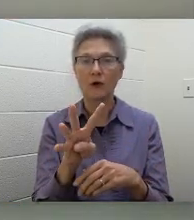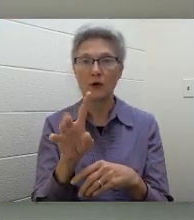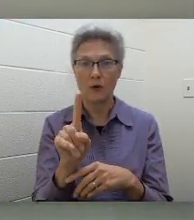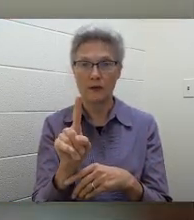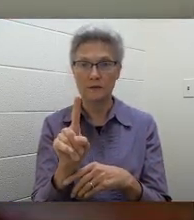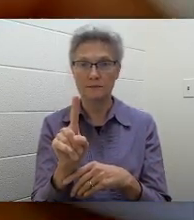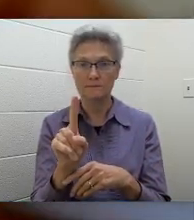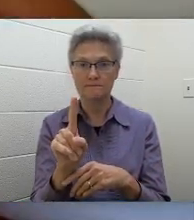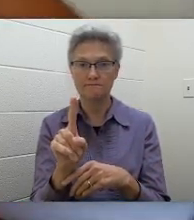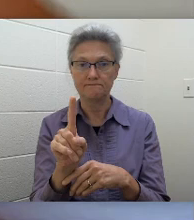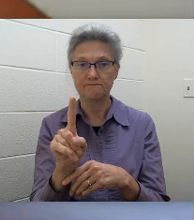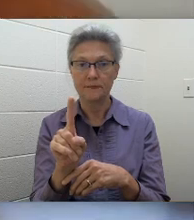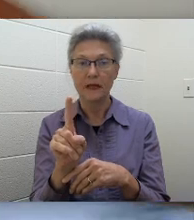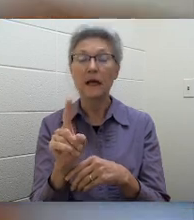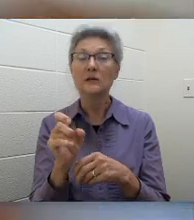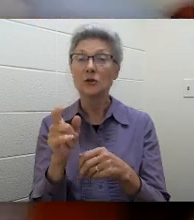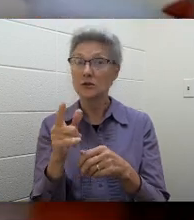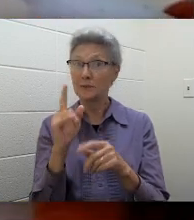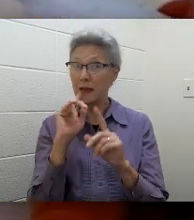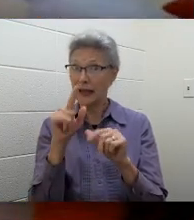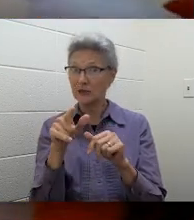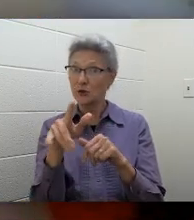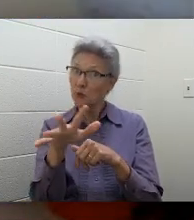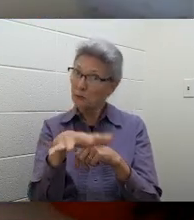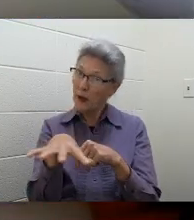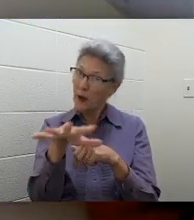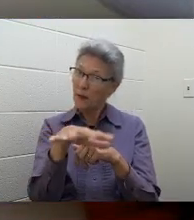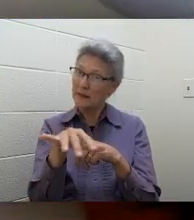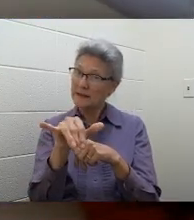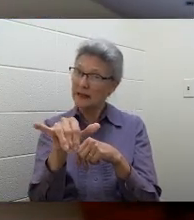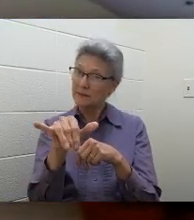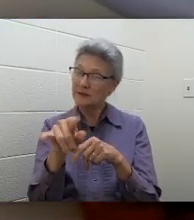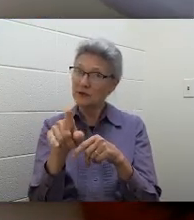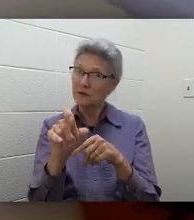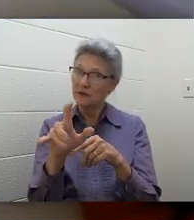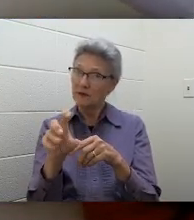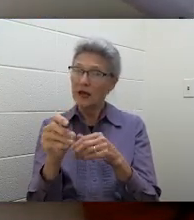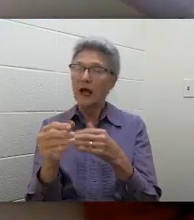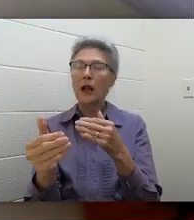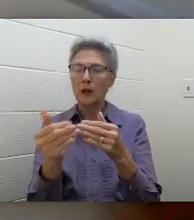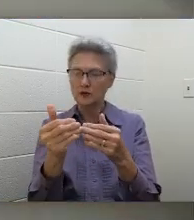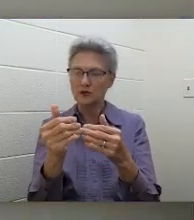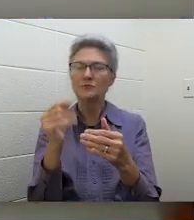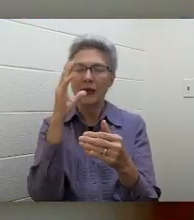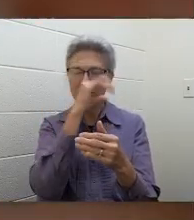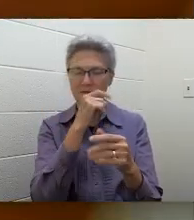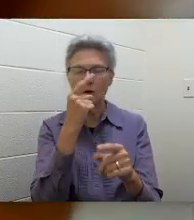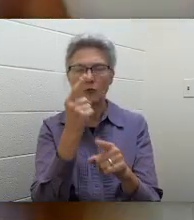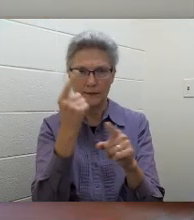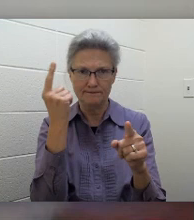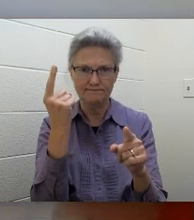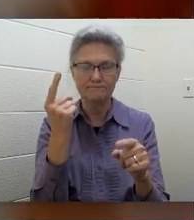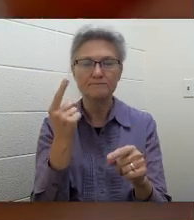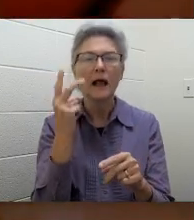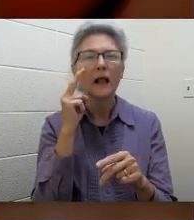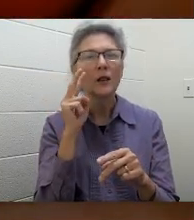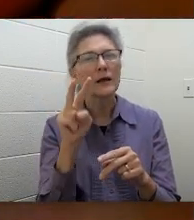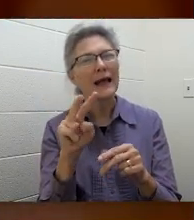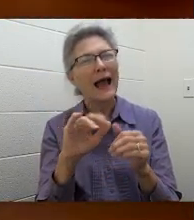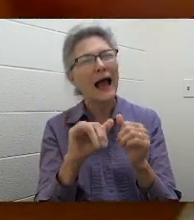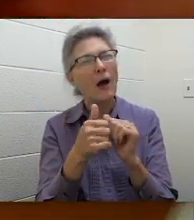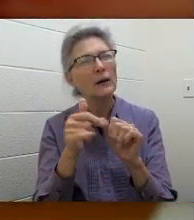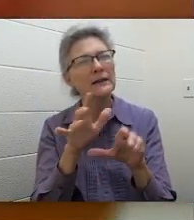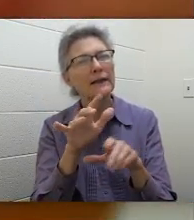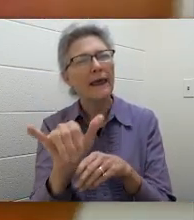141. So is my answer reasonable? It sure is. It's nice and close to my estimate. So looking at how I did that